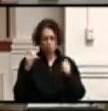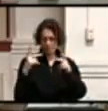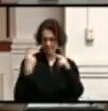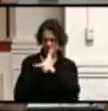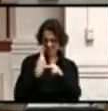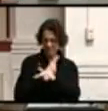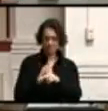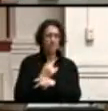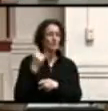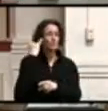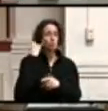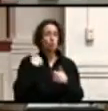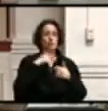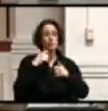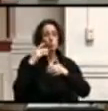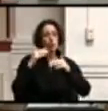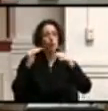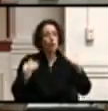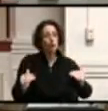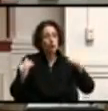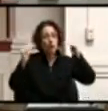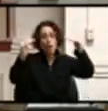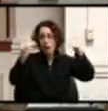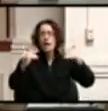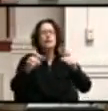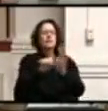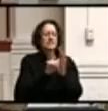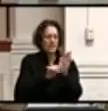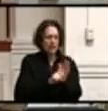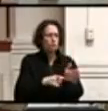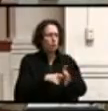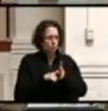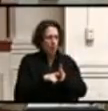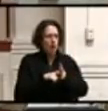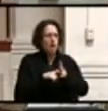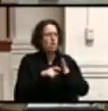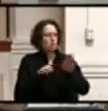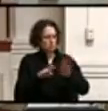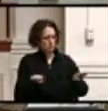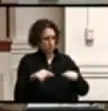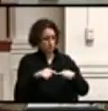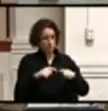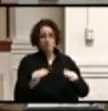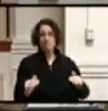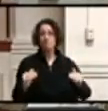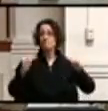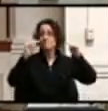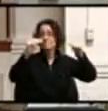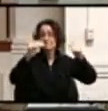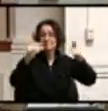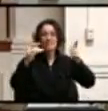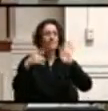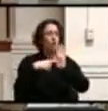cost? What may need to happen over the existing station, for example? Can the roof